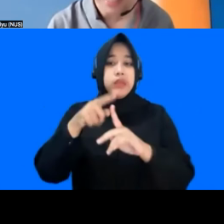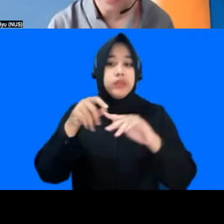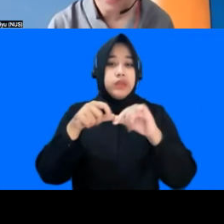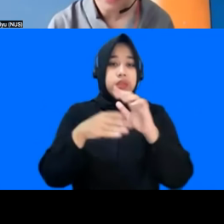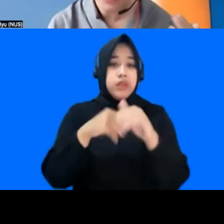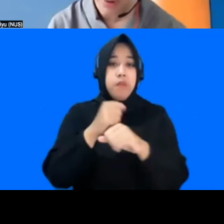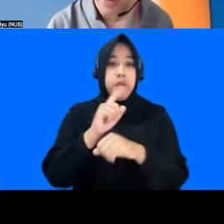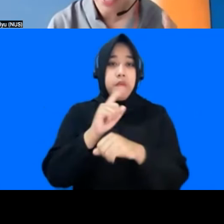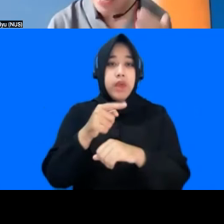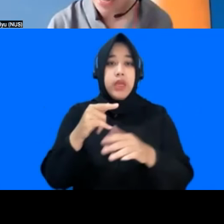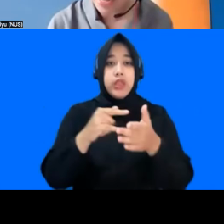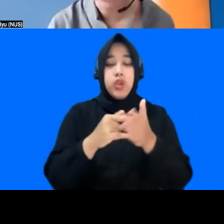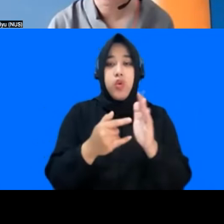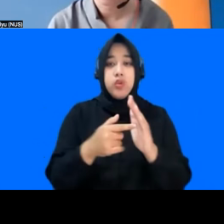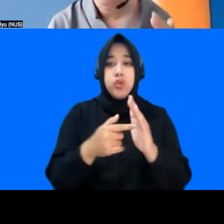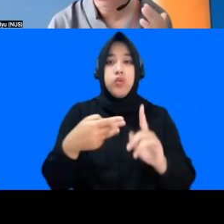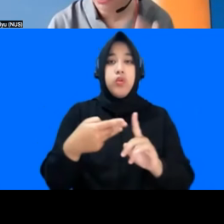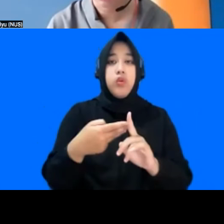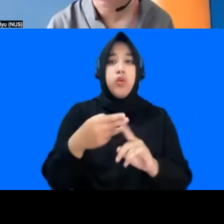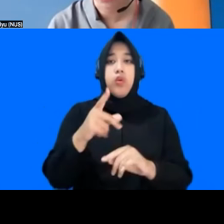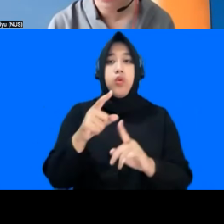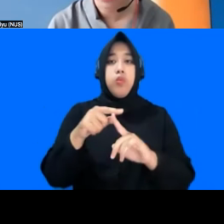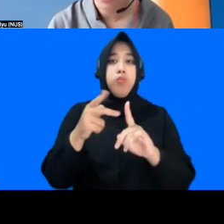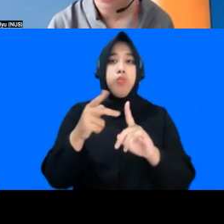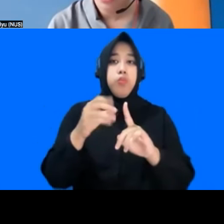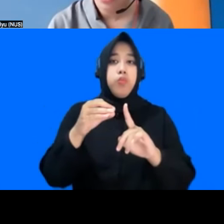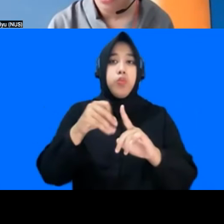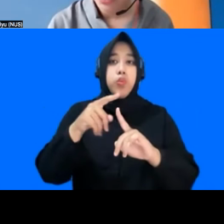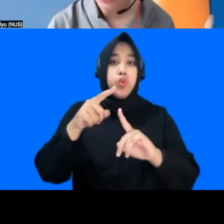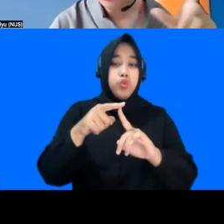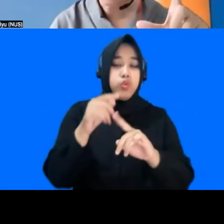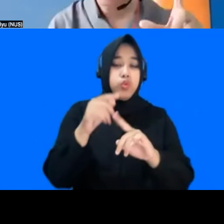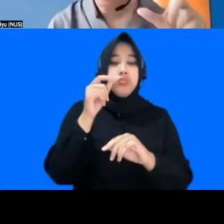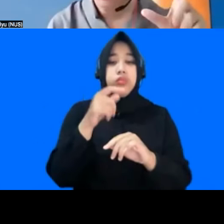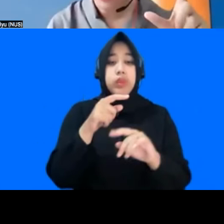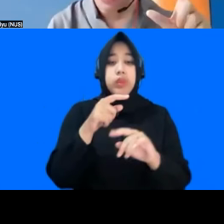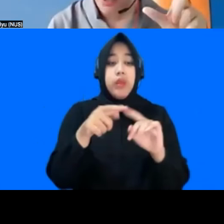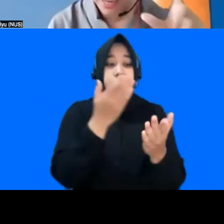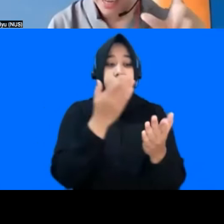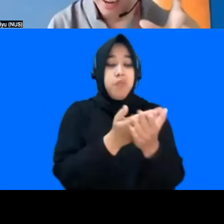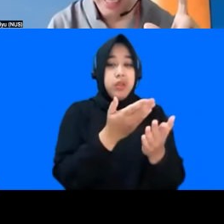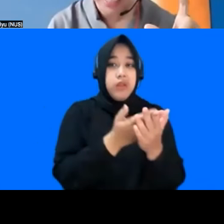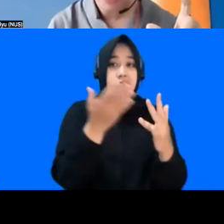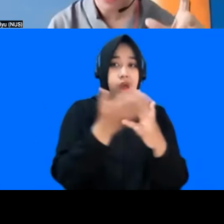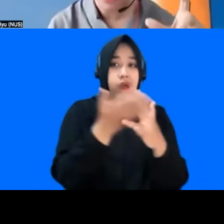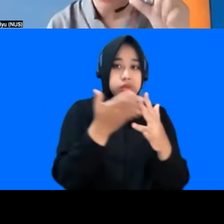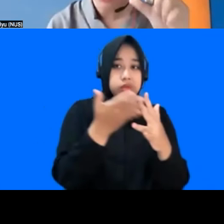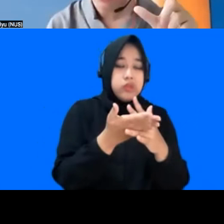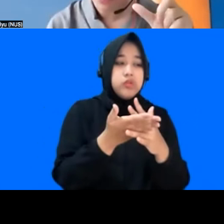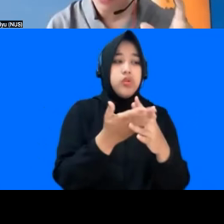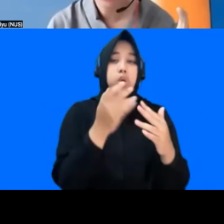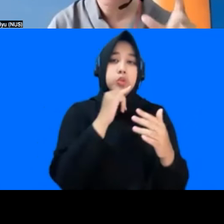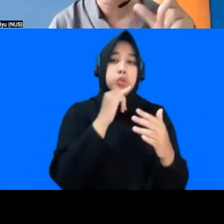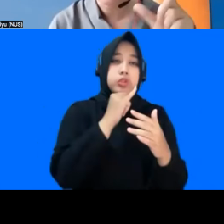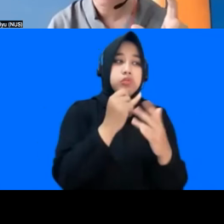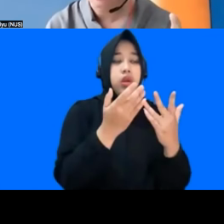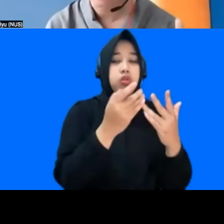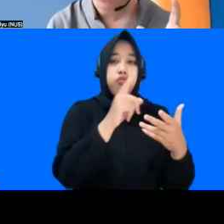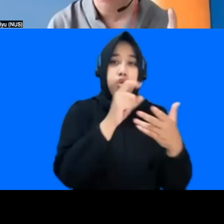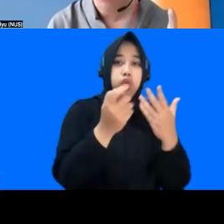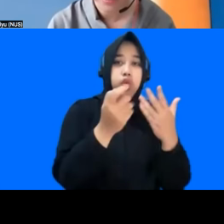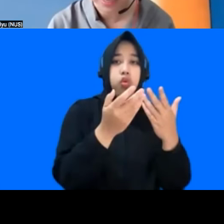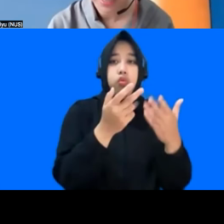doesn't require any access to your smartphones. So this token looks like your car key, right? With very little